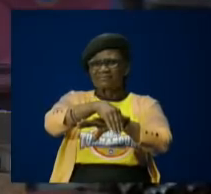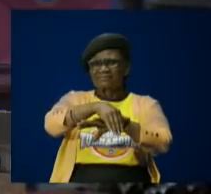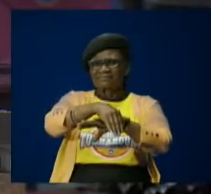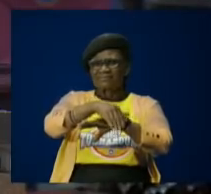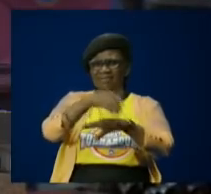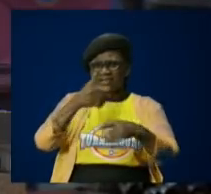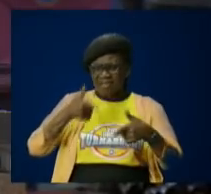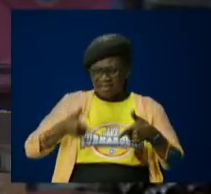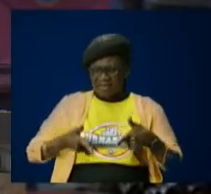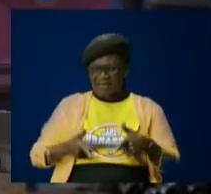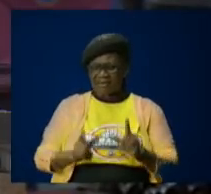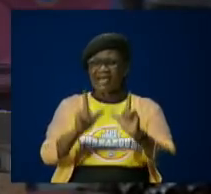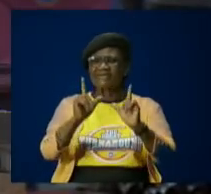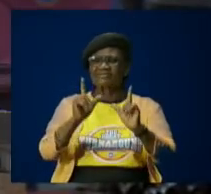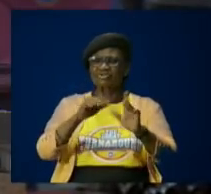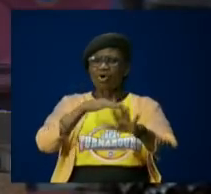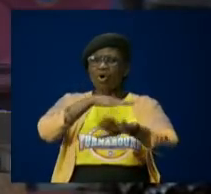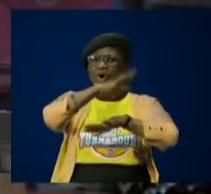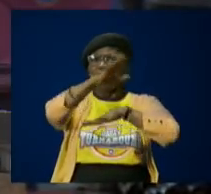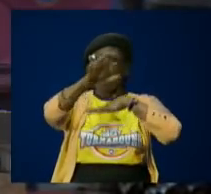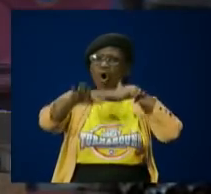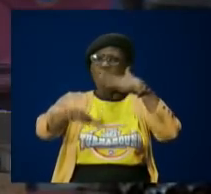Let all